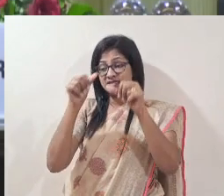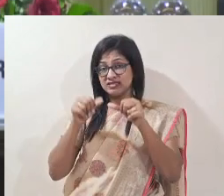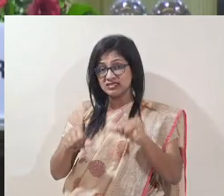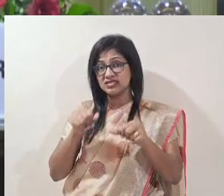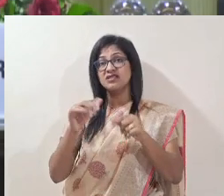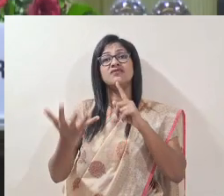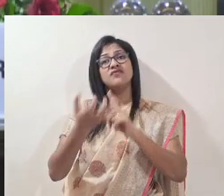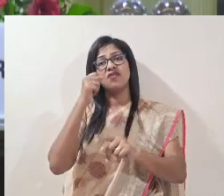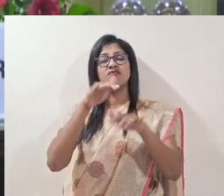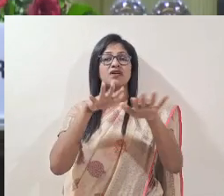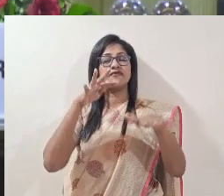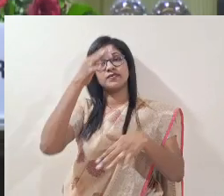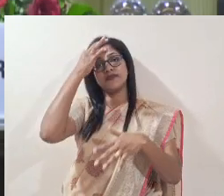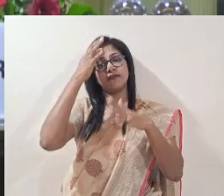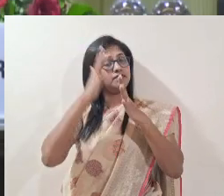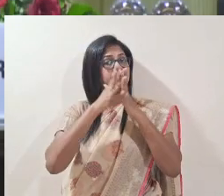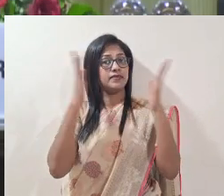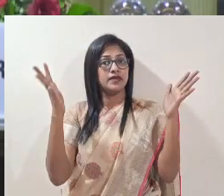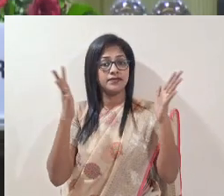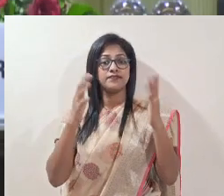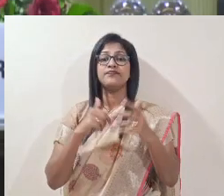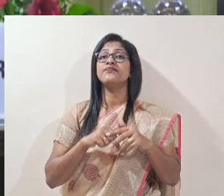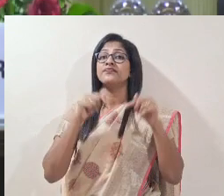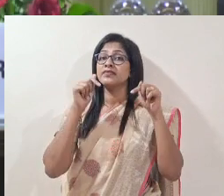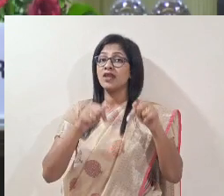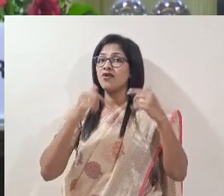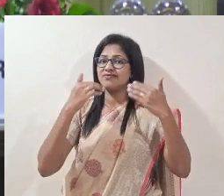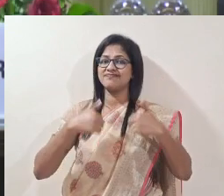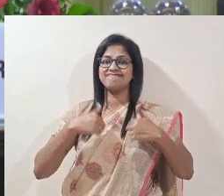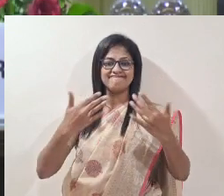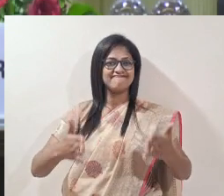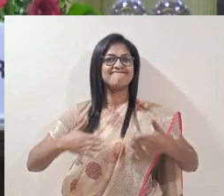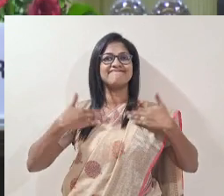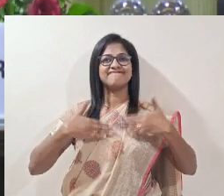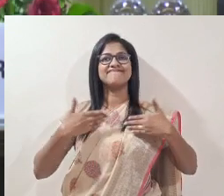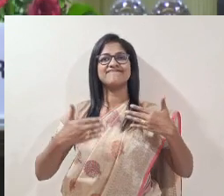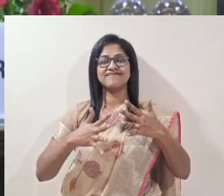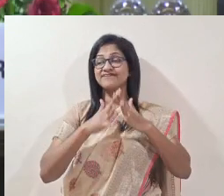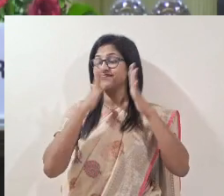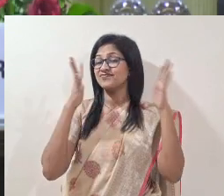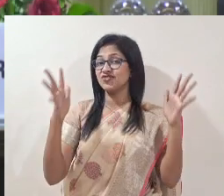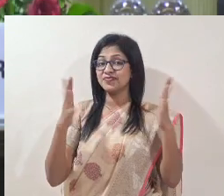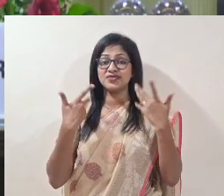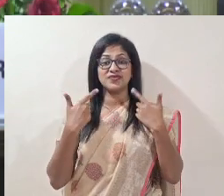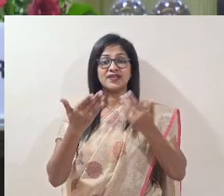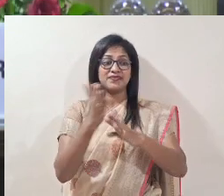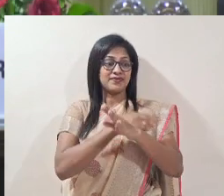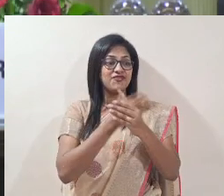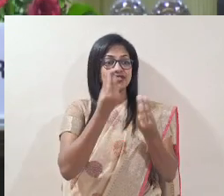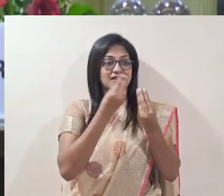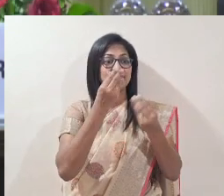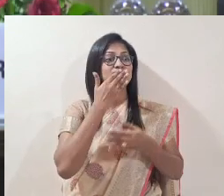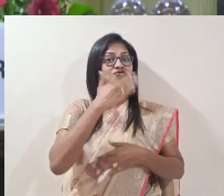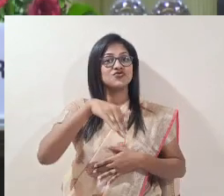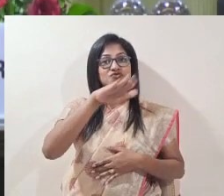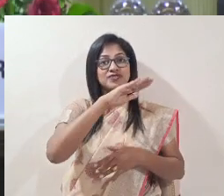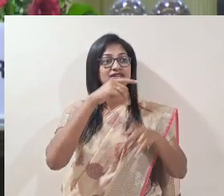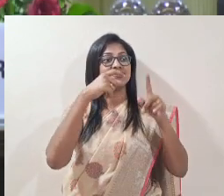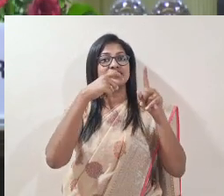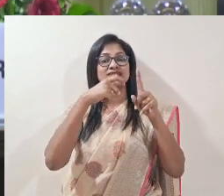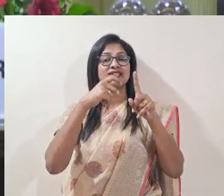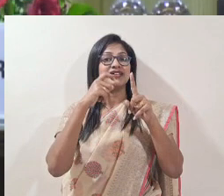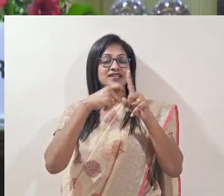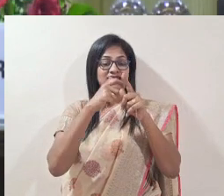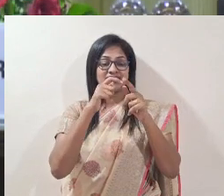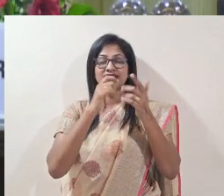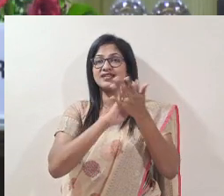facing these problems. So now I am very happy. I was discussing, I think, some students from Kharagpur